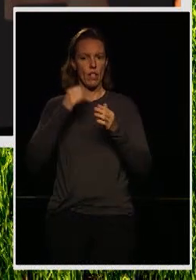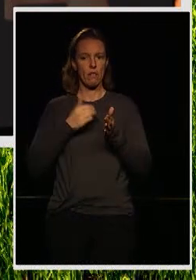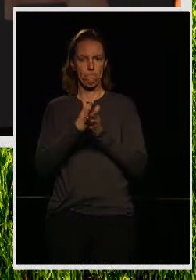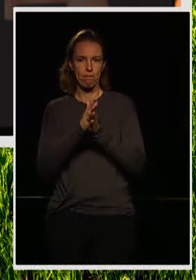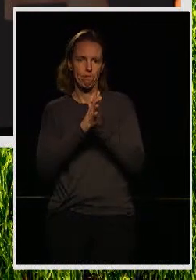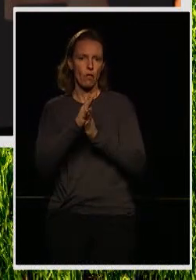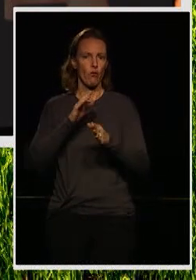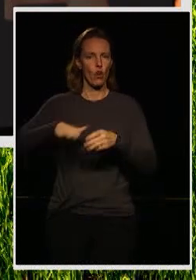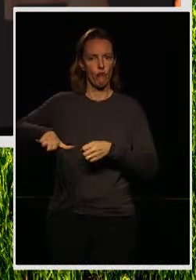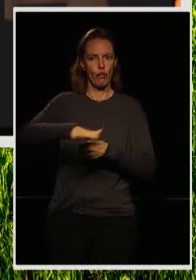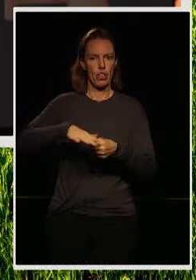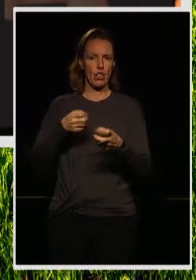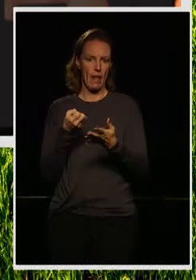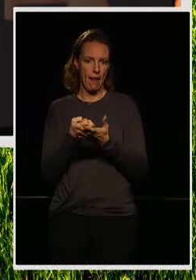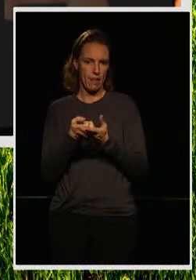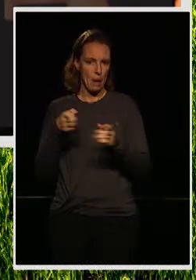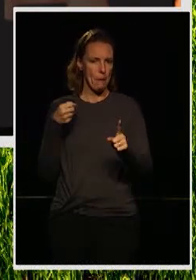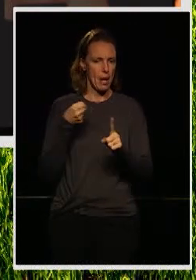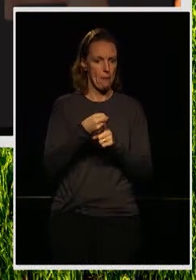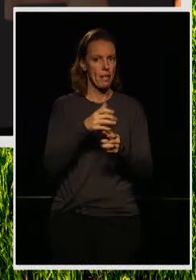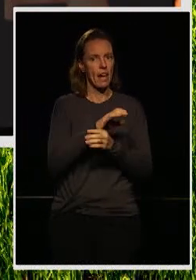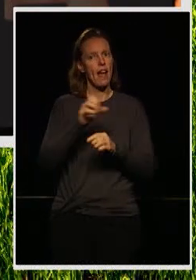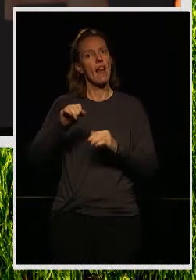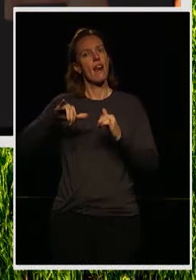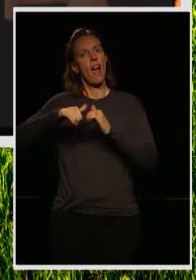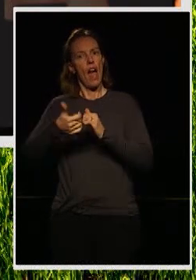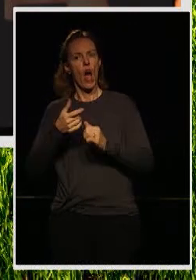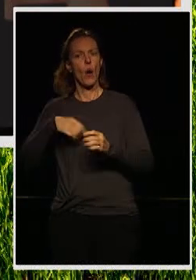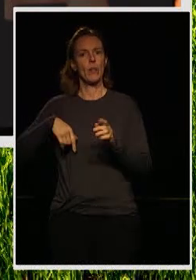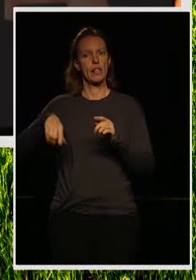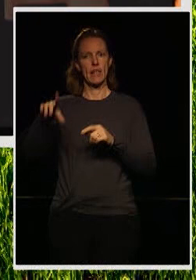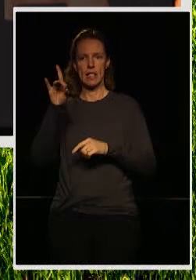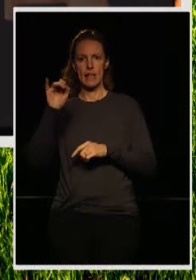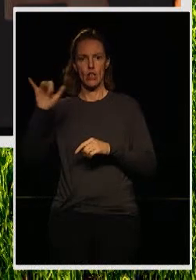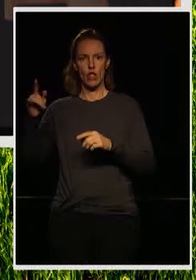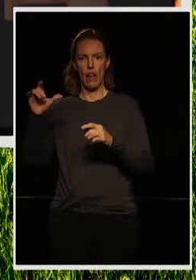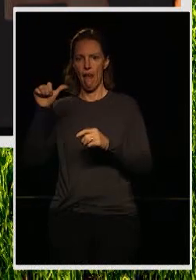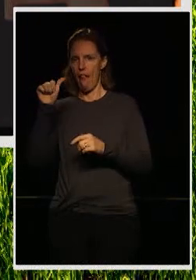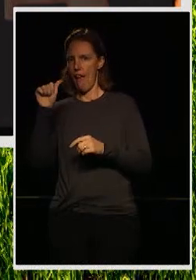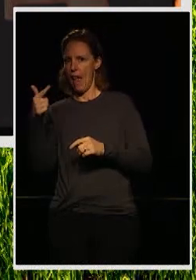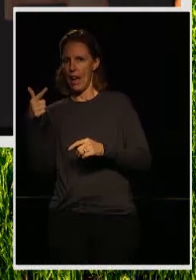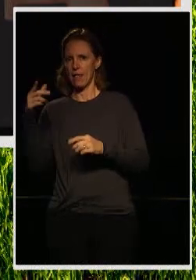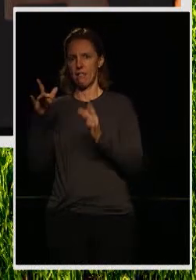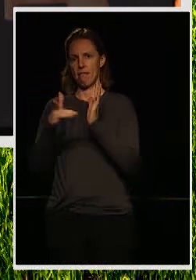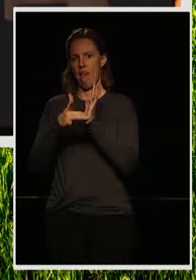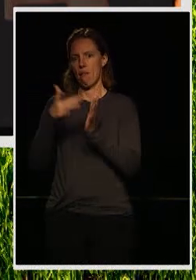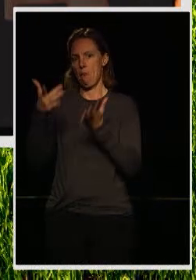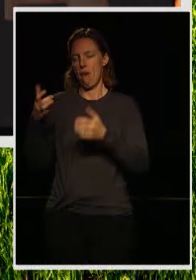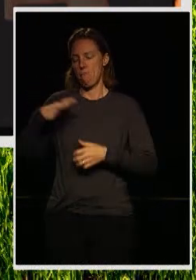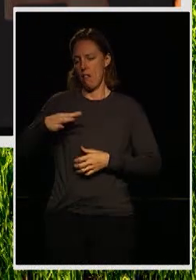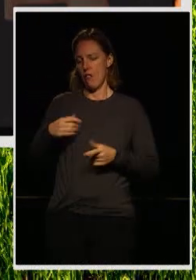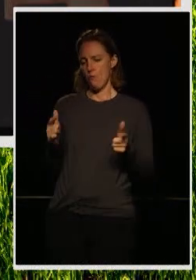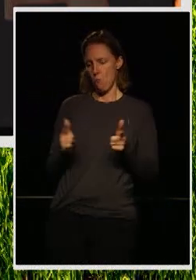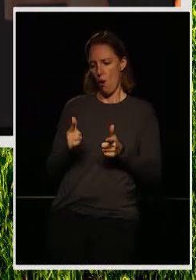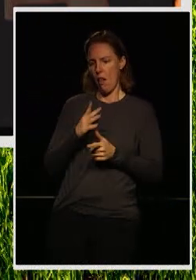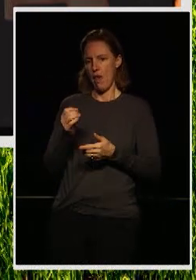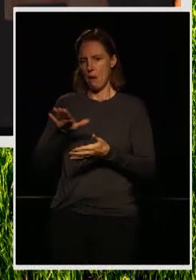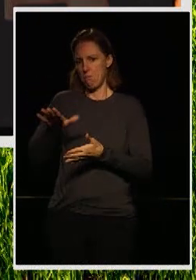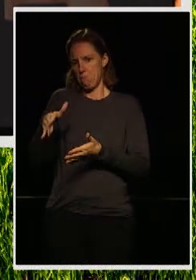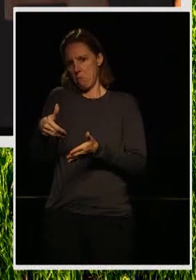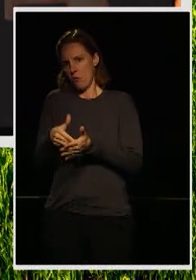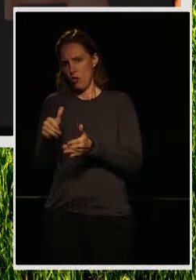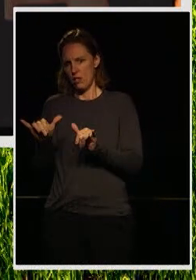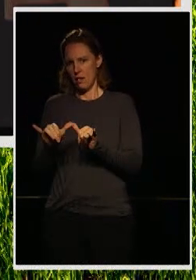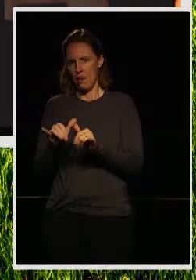economic impact and how digital ag tech might benefit small and mid-sized farms. This